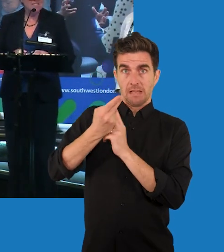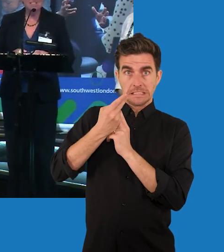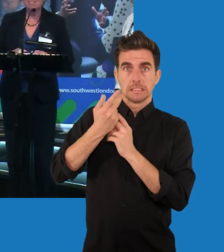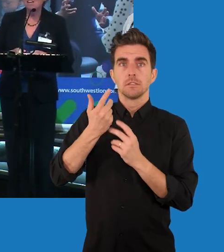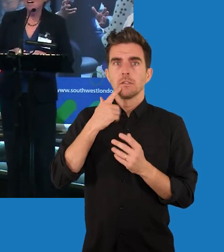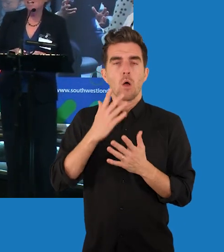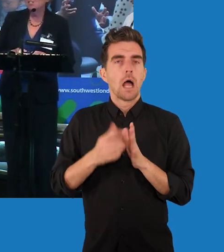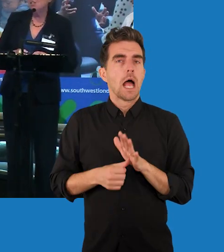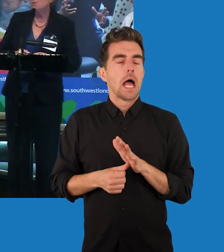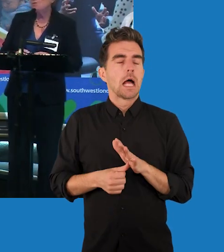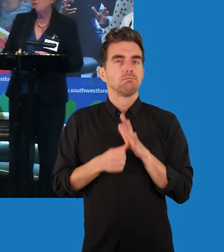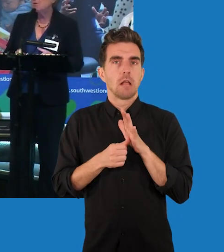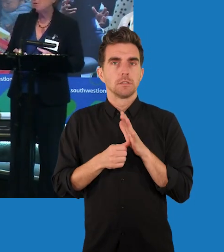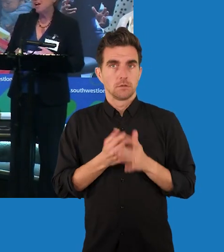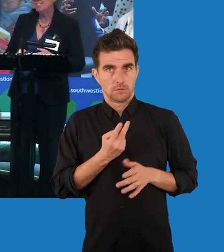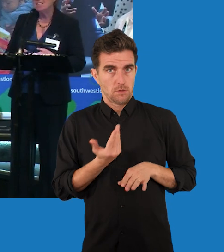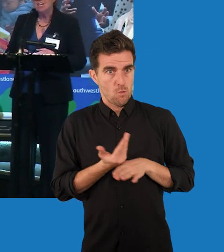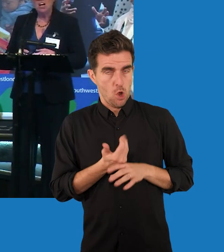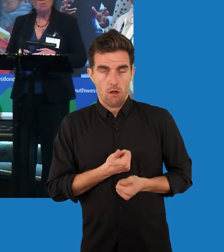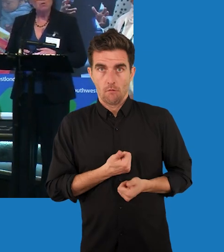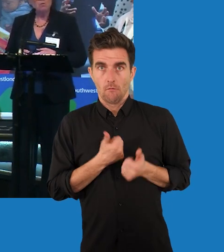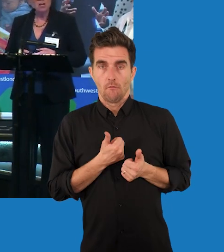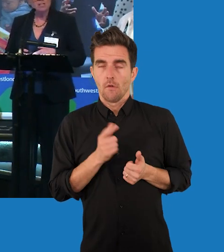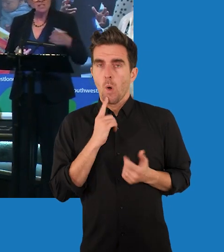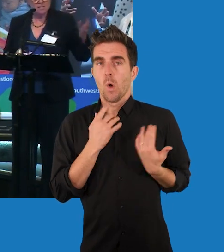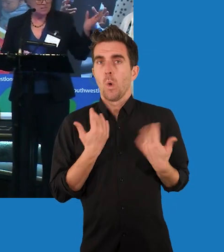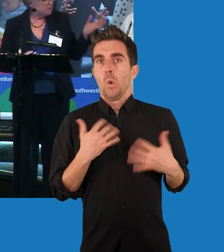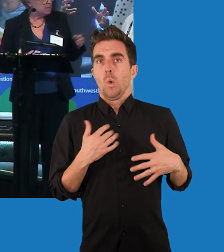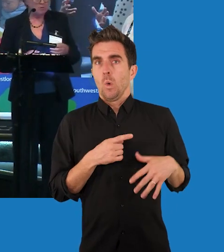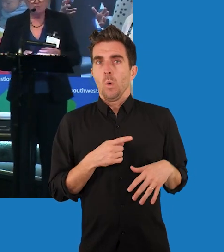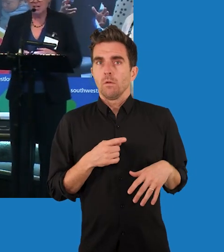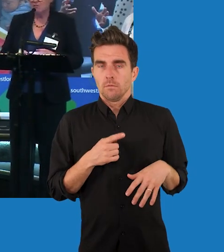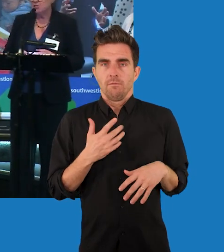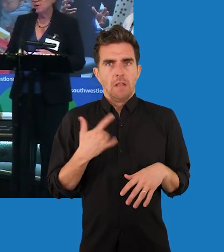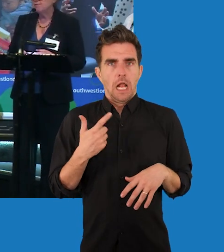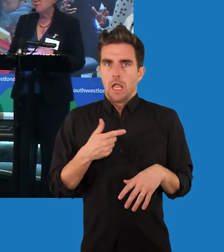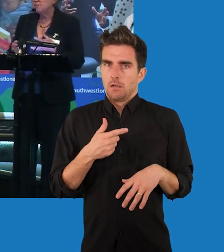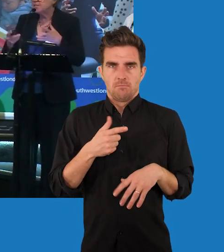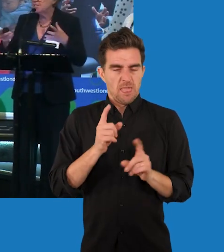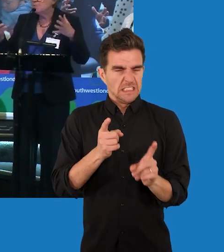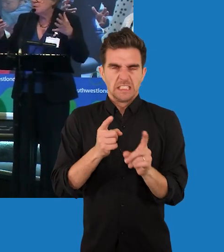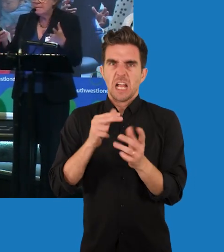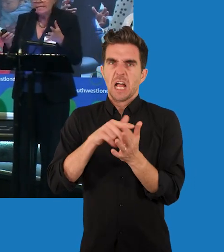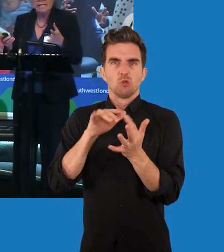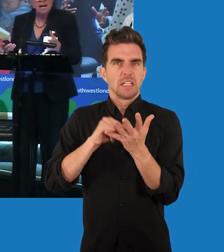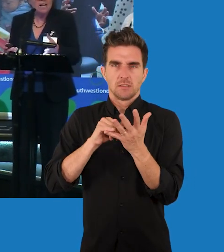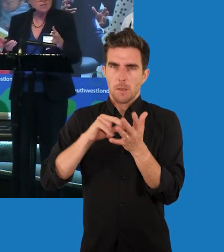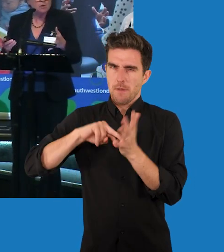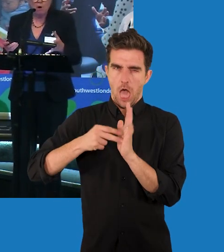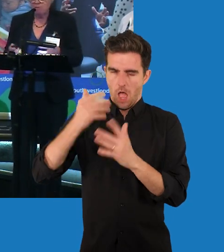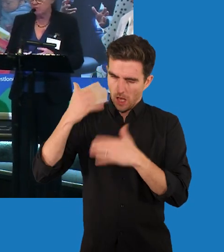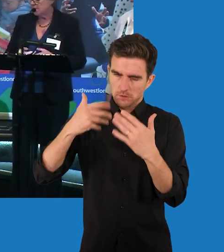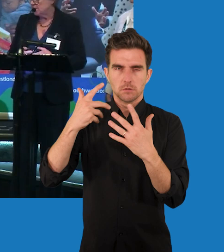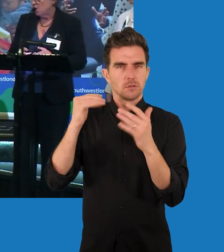to visit us, and she was very impressed with the work that Habiba and Rihanna are doing, and feels that this completely aligns